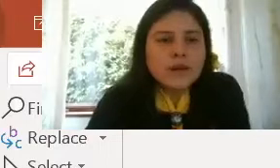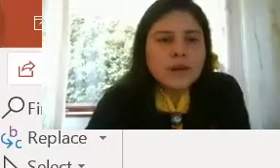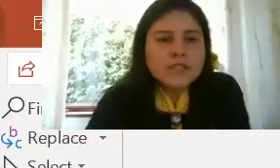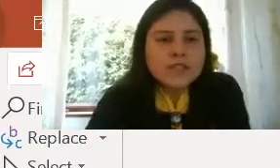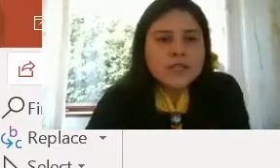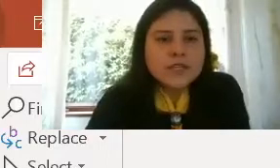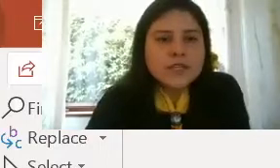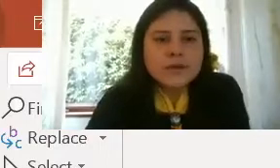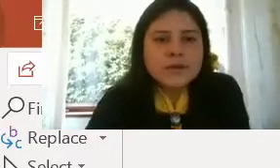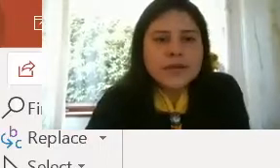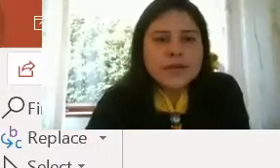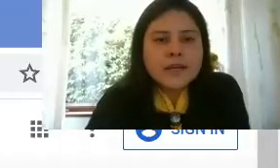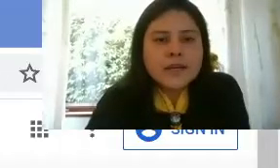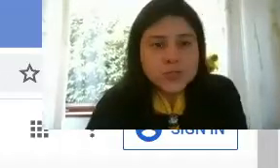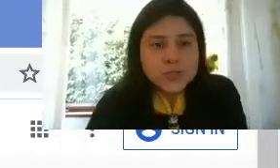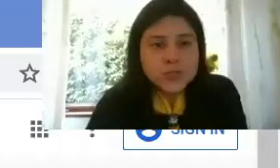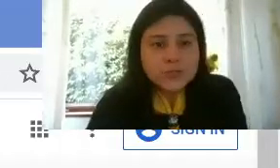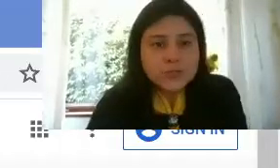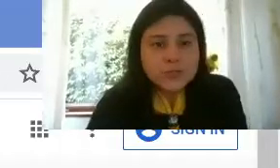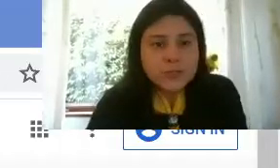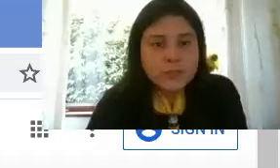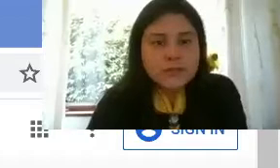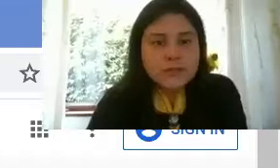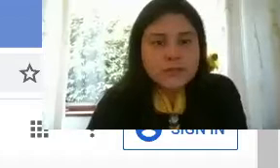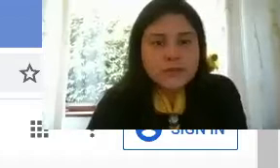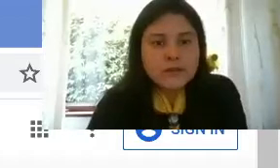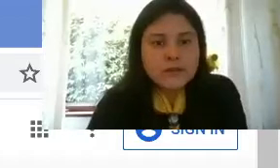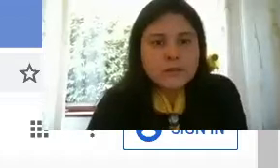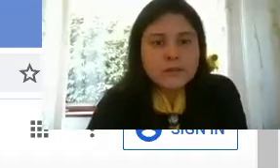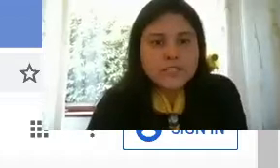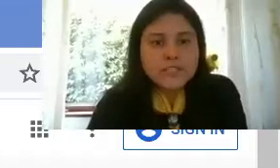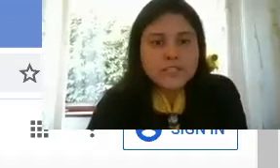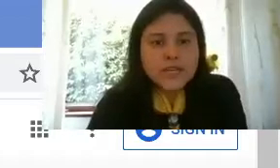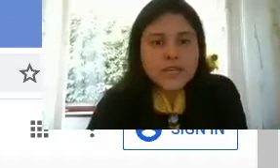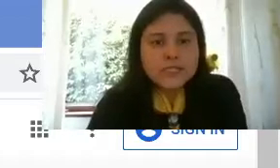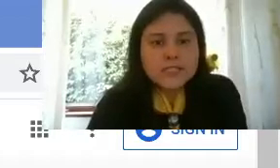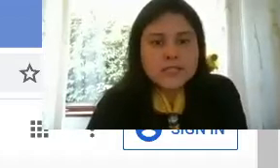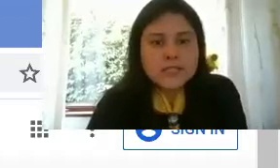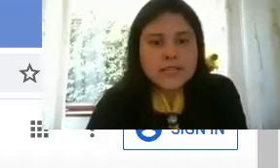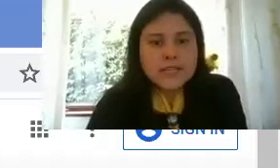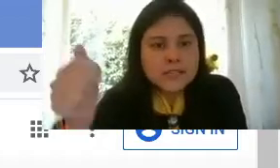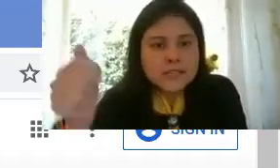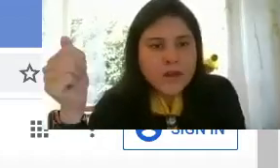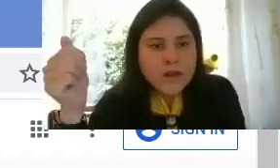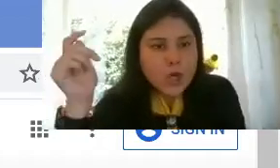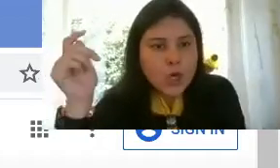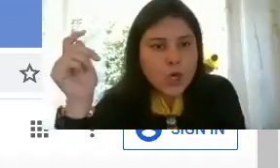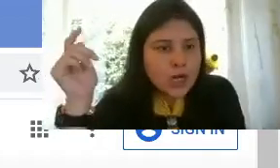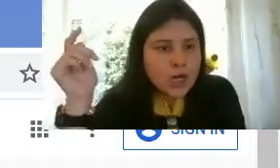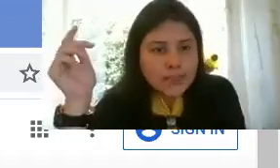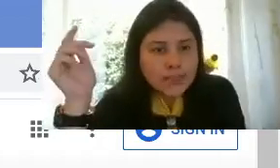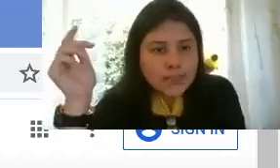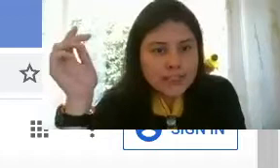let me see you. Can you all see my YouTube page? Please just say yes with your hands